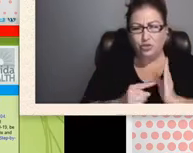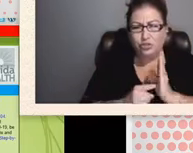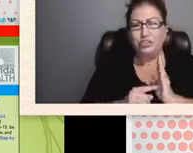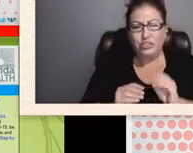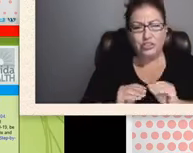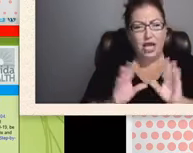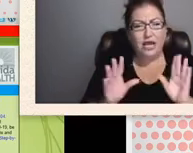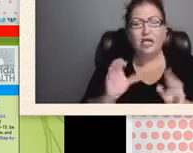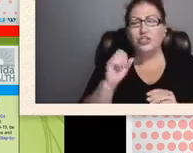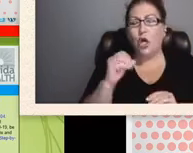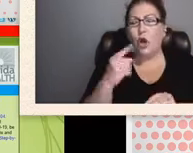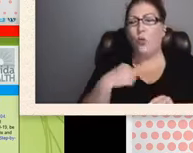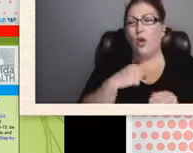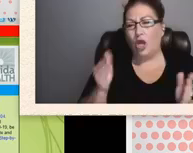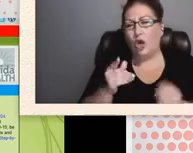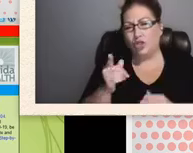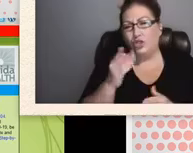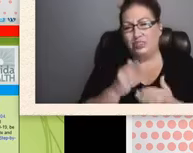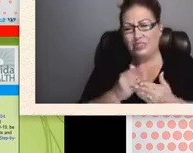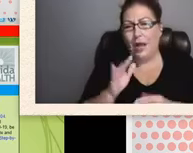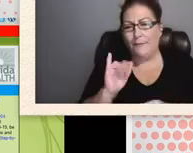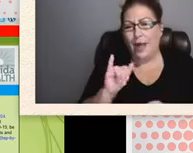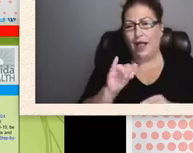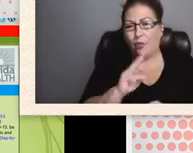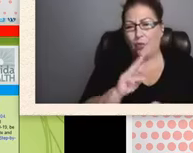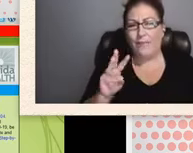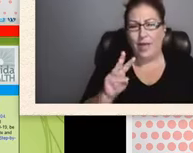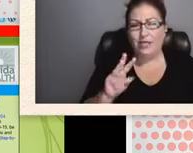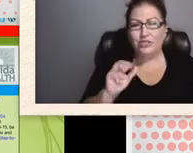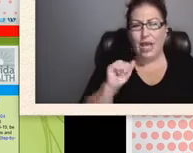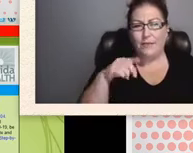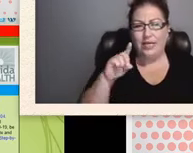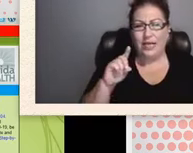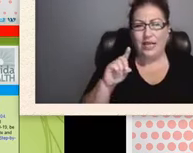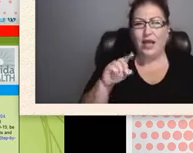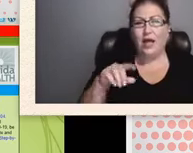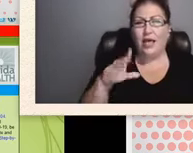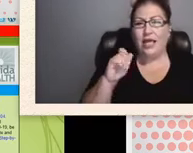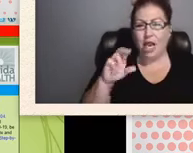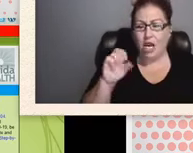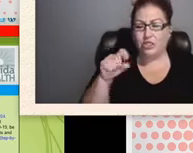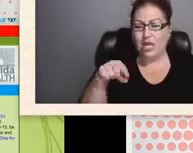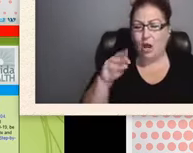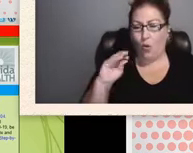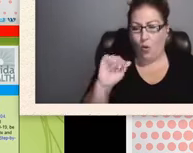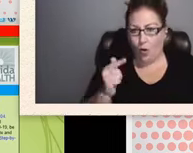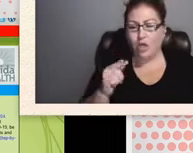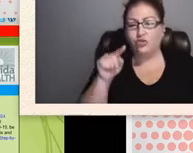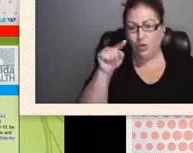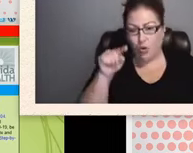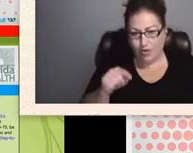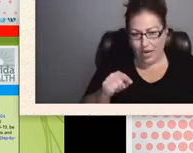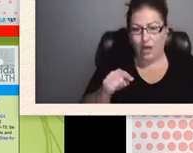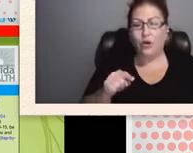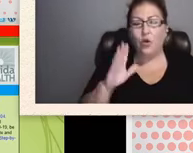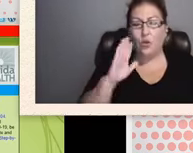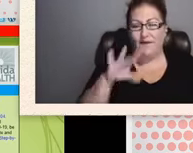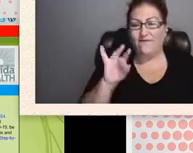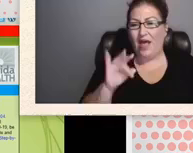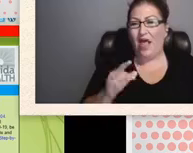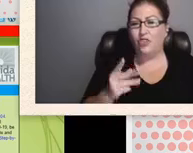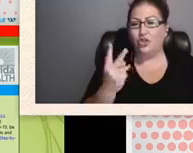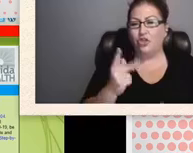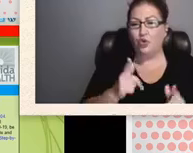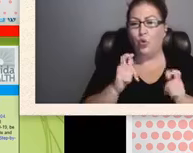our homepage. Again, it's apdcares.org. Scroll down to the center, and there you will find the two quick link boxes for